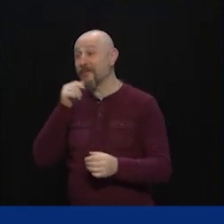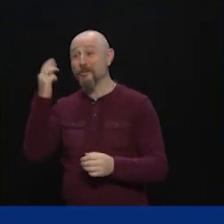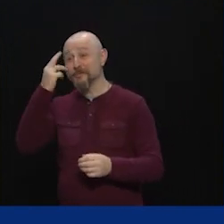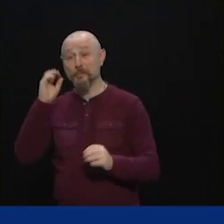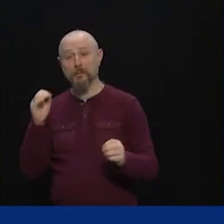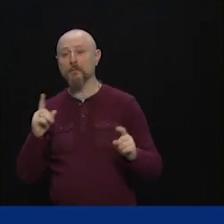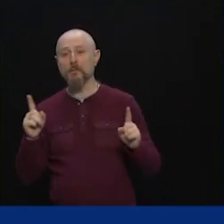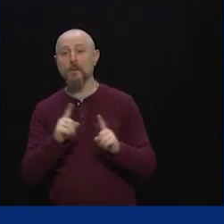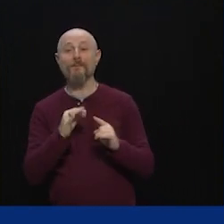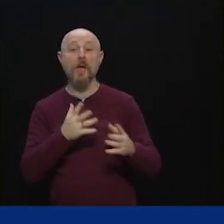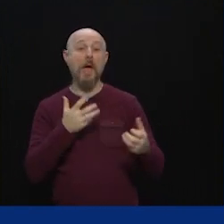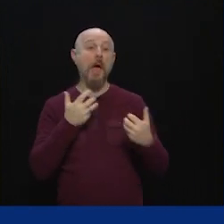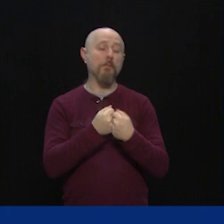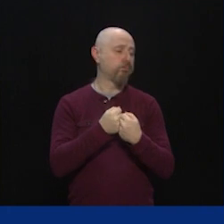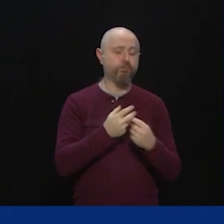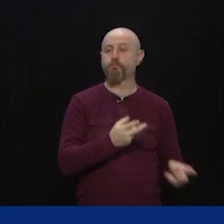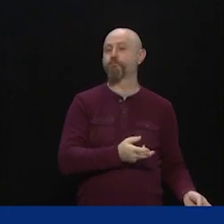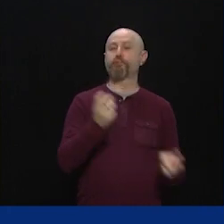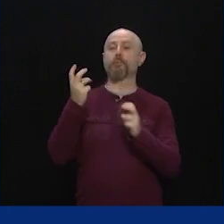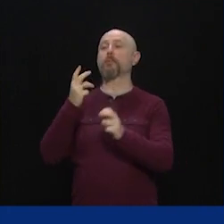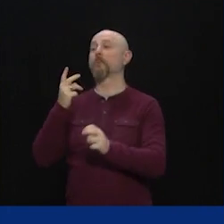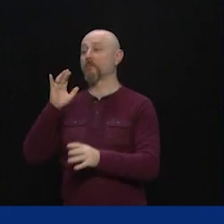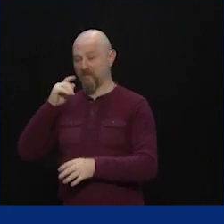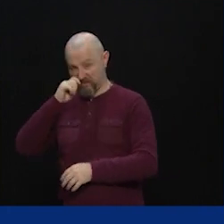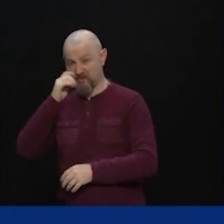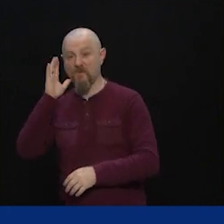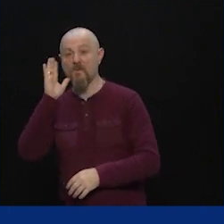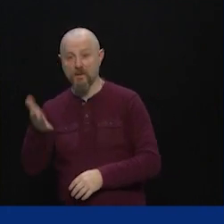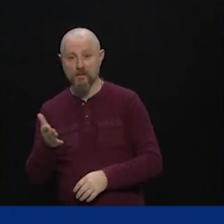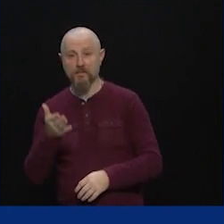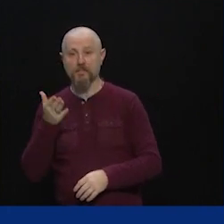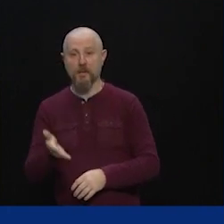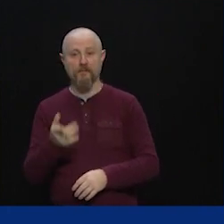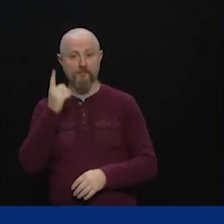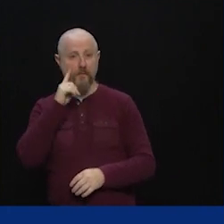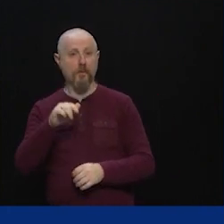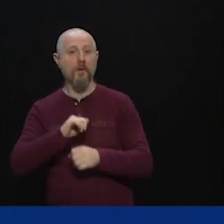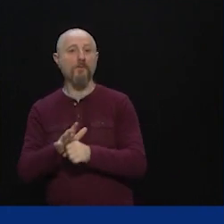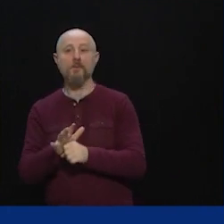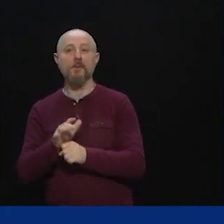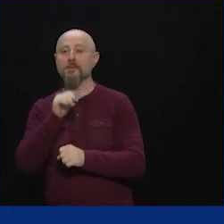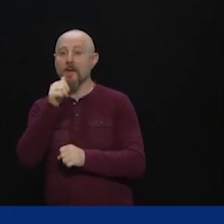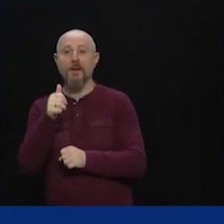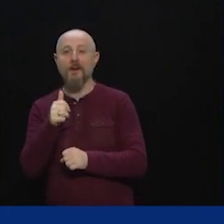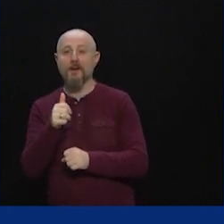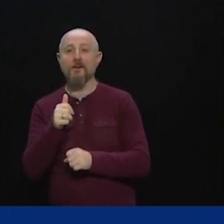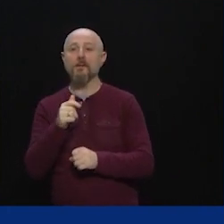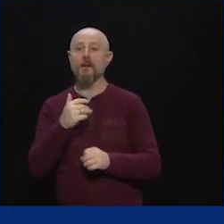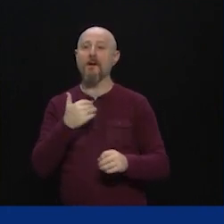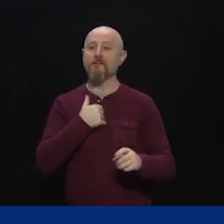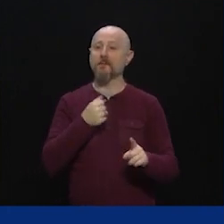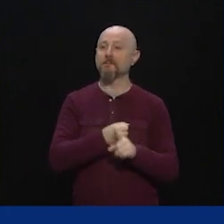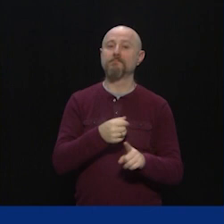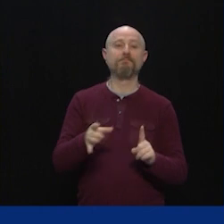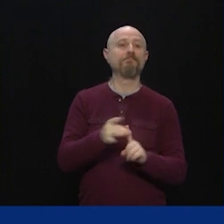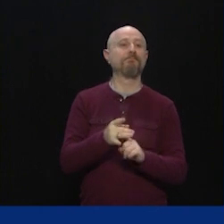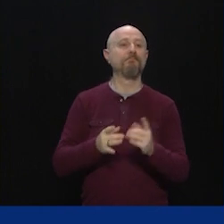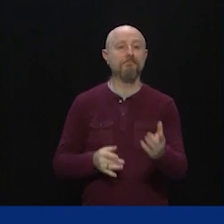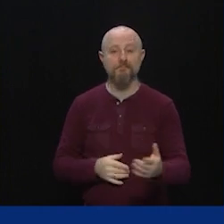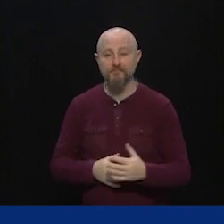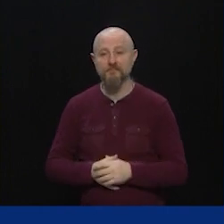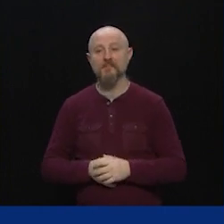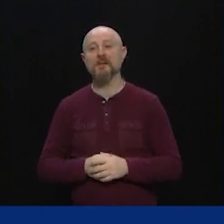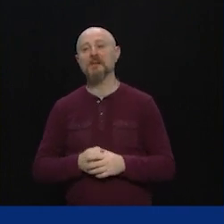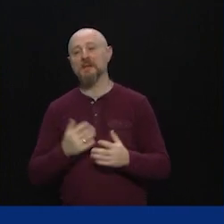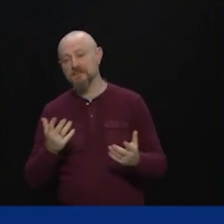while they're there. They're not there being treated for COVID. Now, someone's conditions can worsen while they're in the hospital. I'm not saying that won't